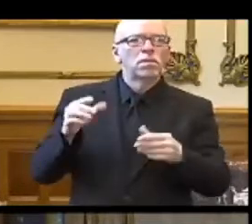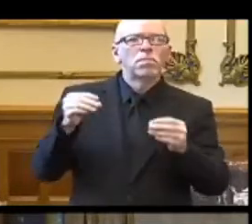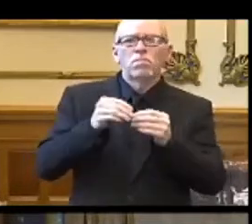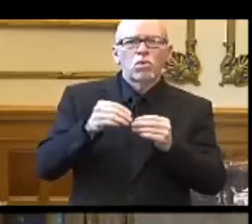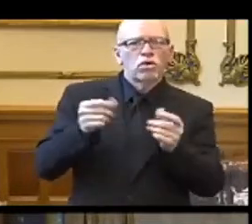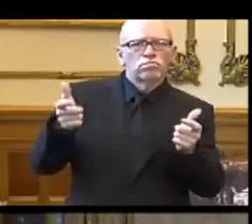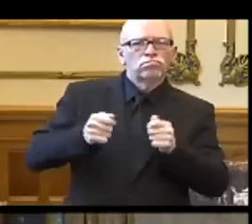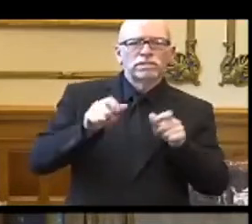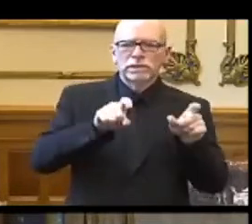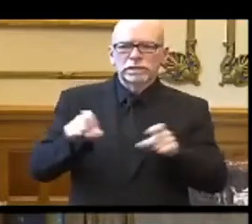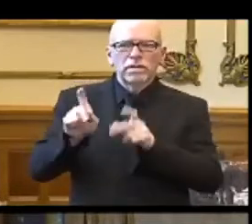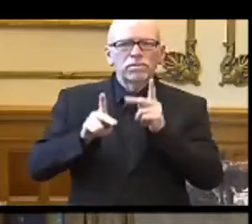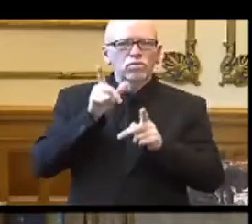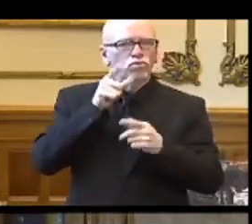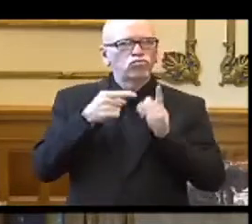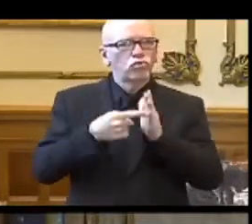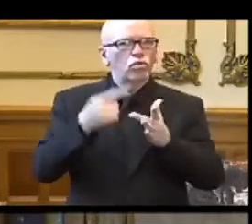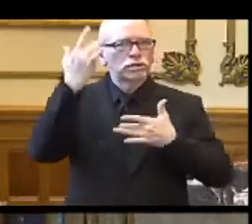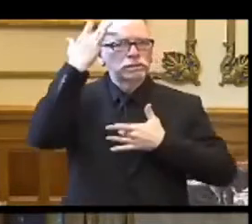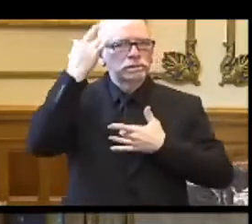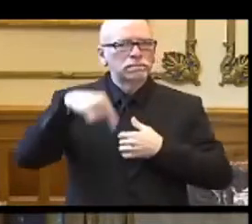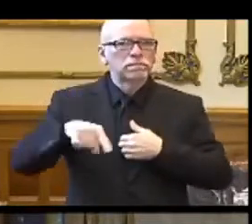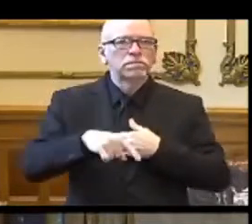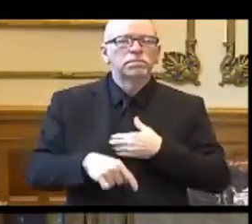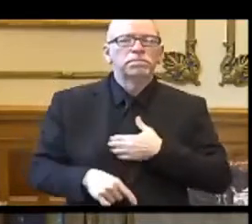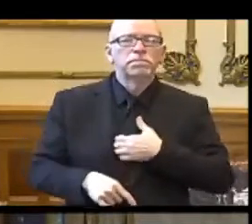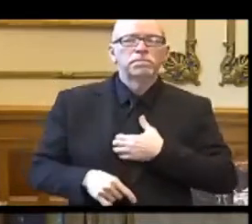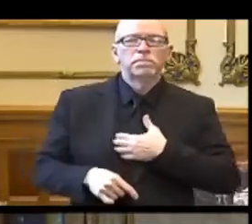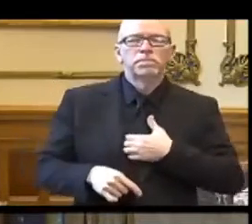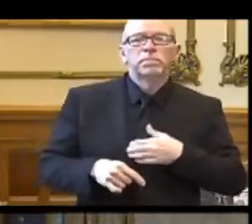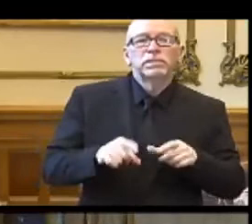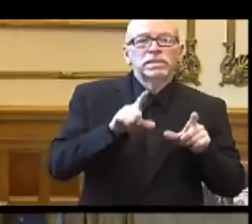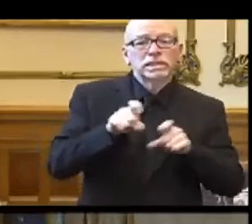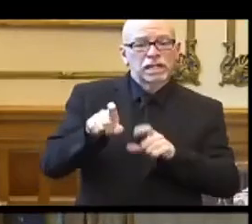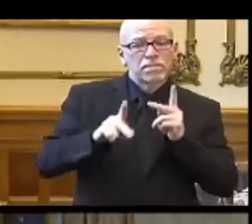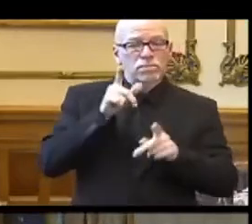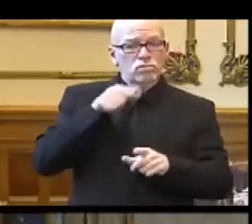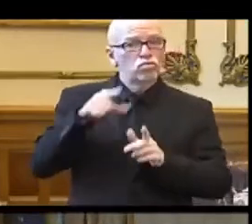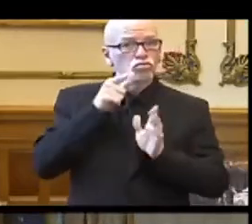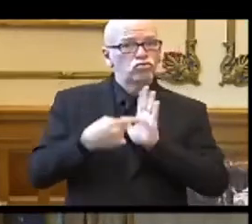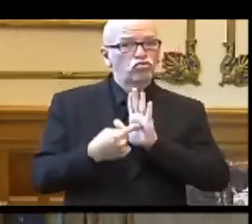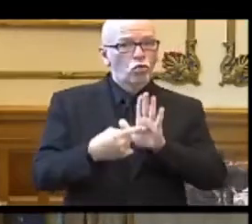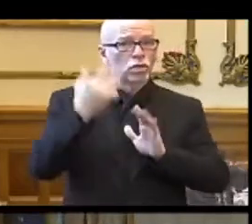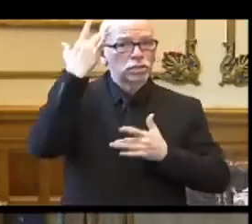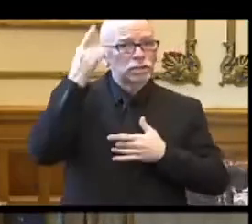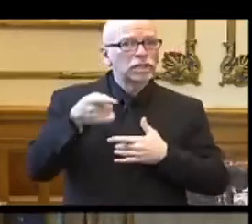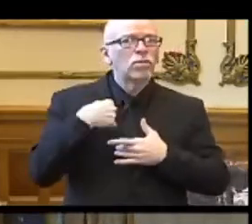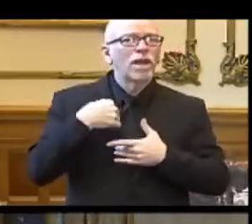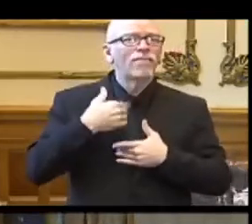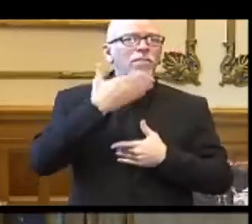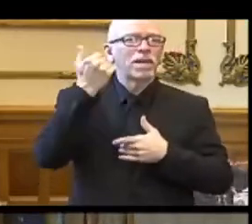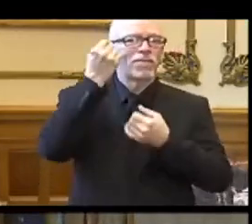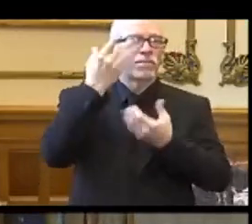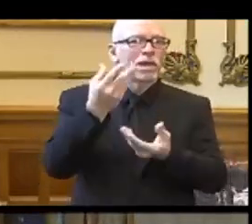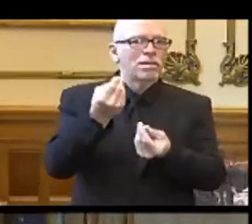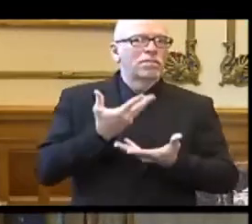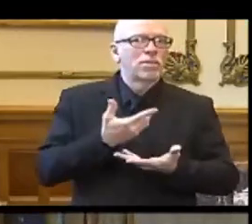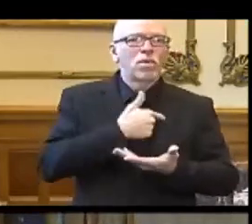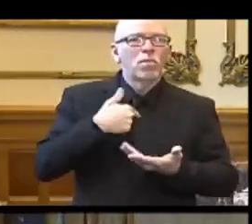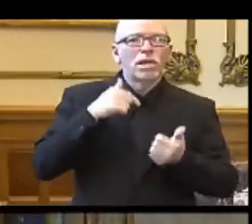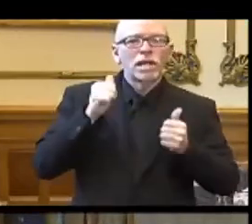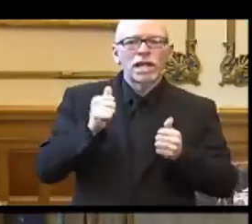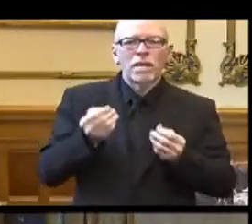testing to people who are symptomatic. Testing individuals who are symptomatic gives us the best information so that we can do